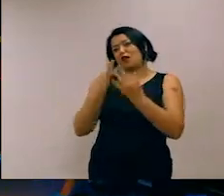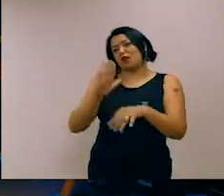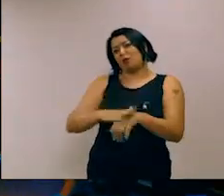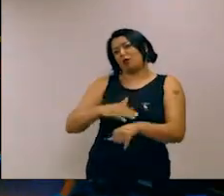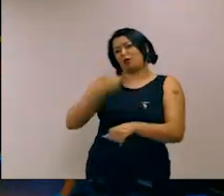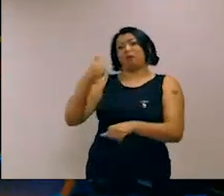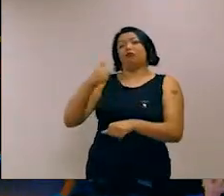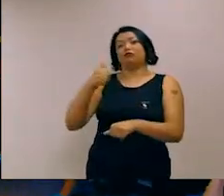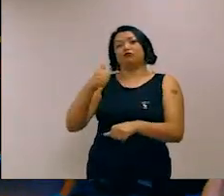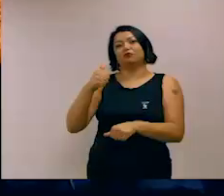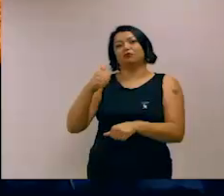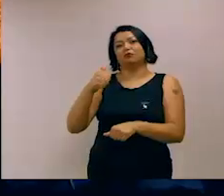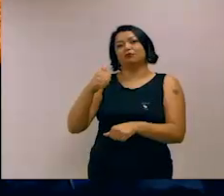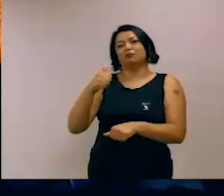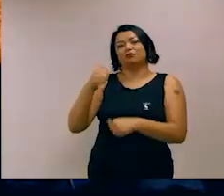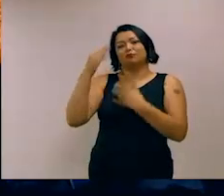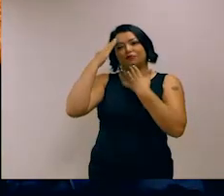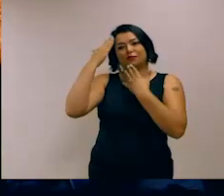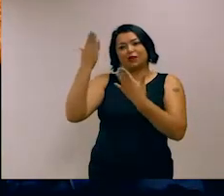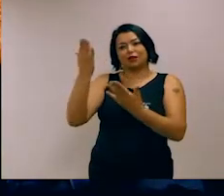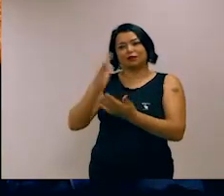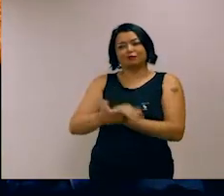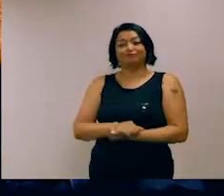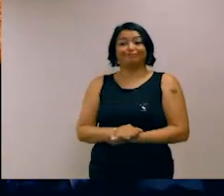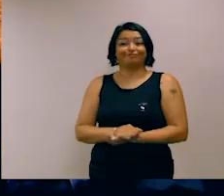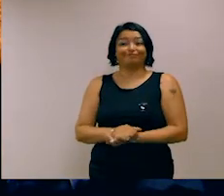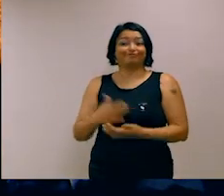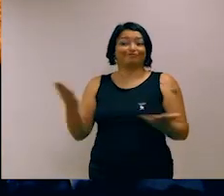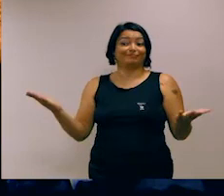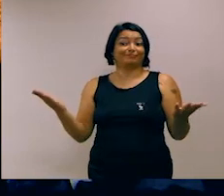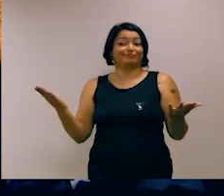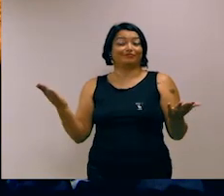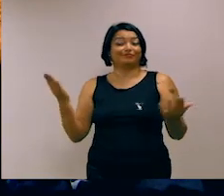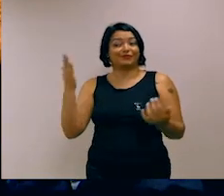Itai, what do you think? Just kidding, you know the answer.